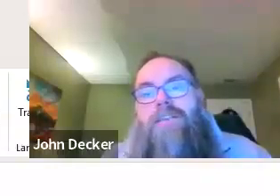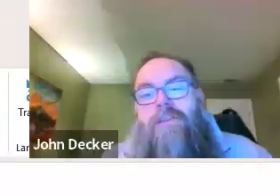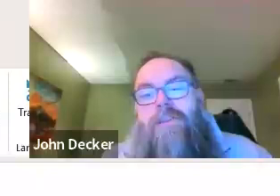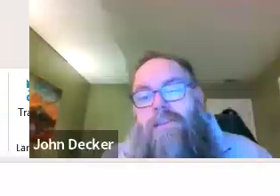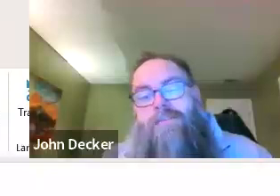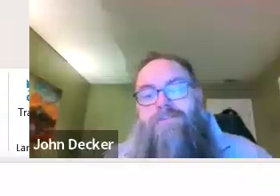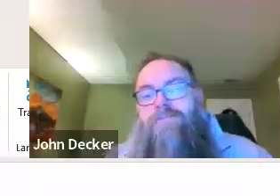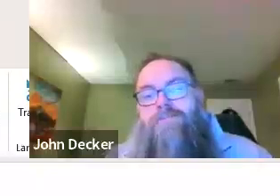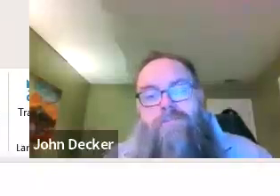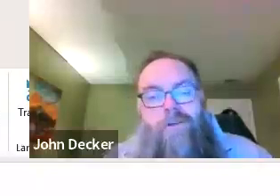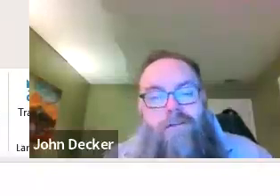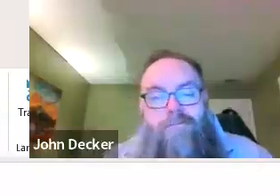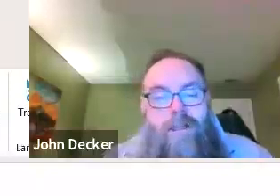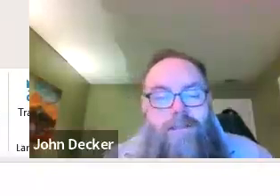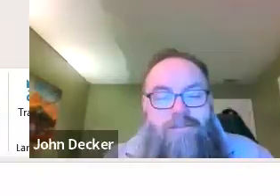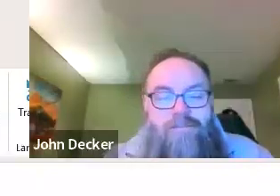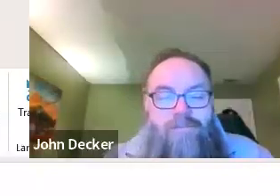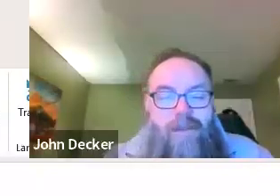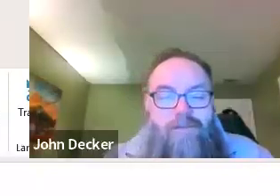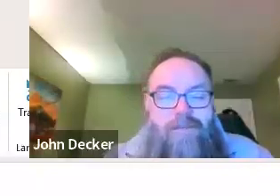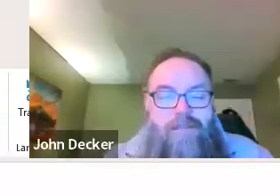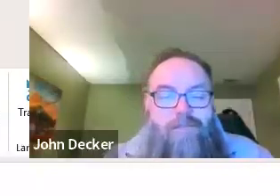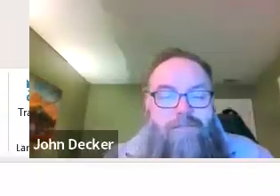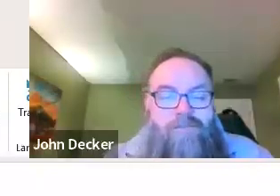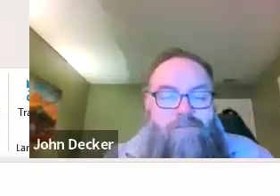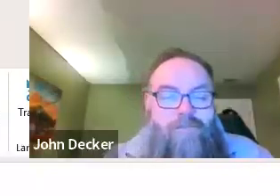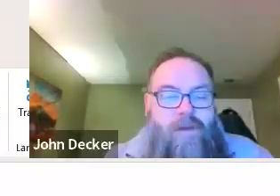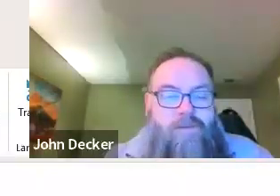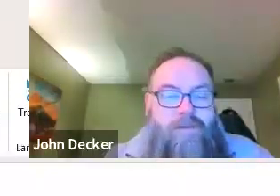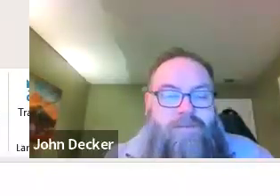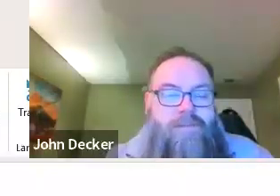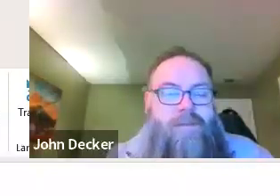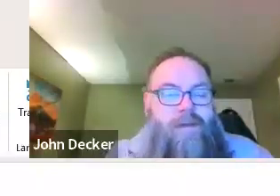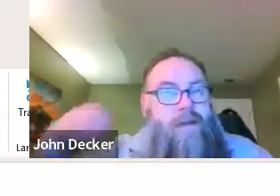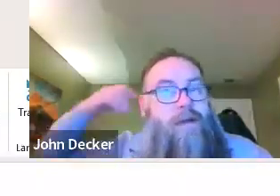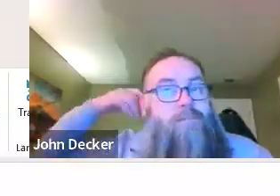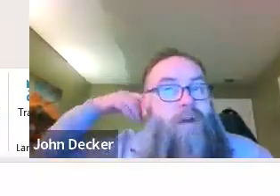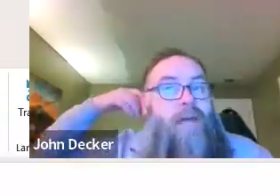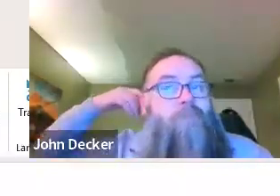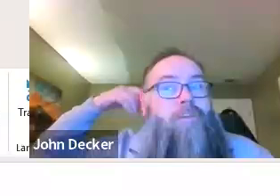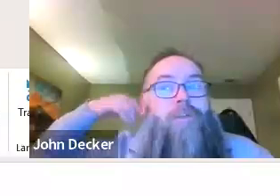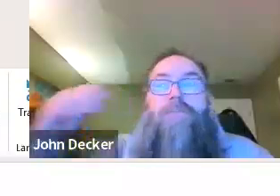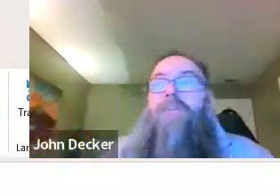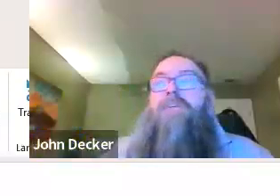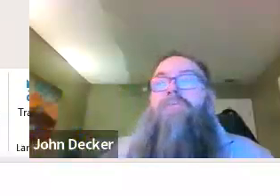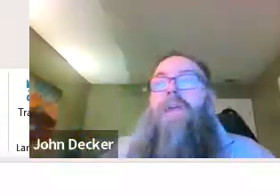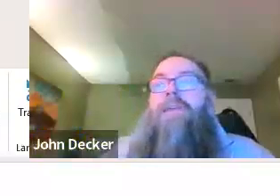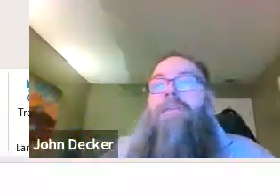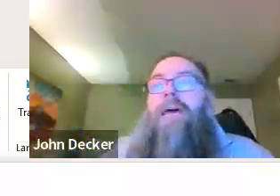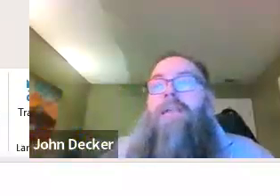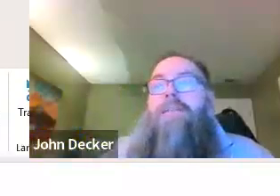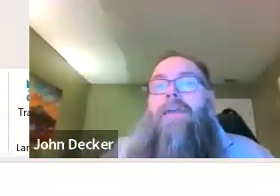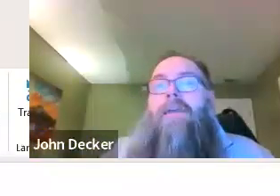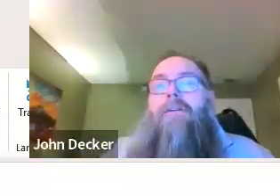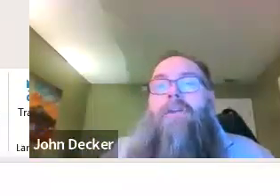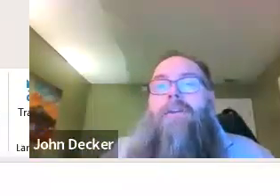not foresee us having any issues with non-compliant service providers. I think if a service provider is not happy with the